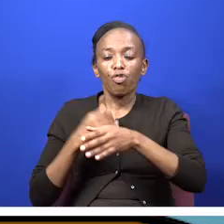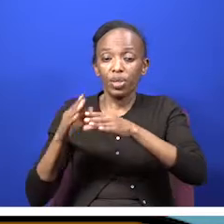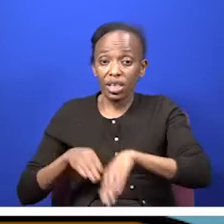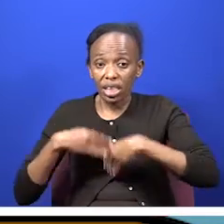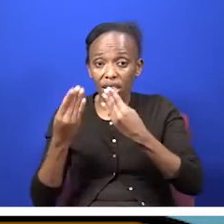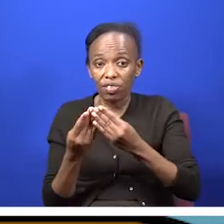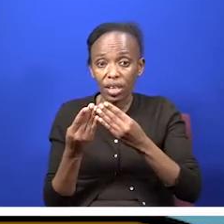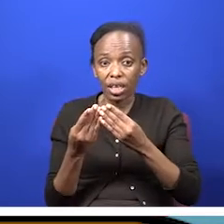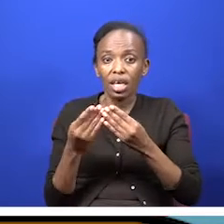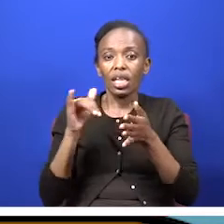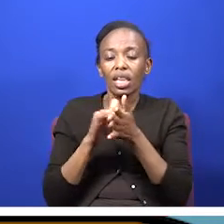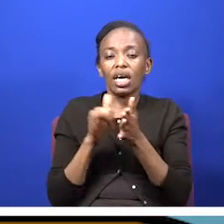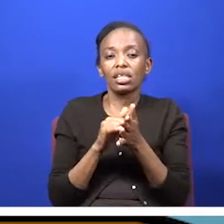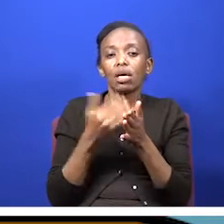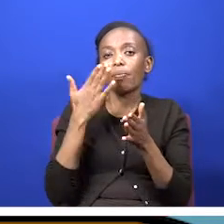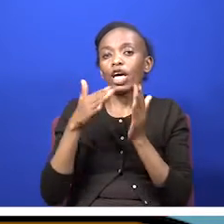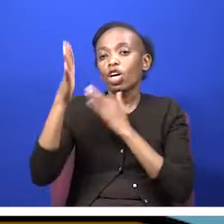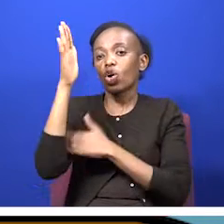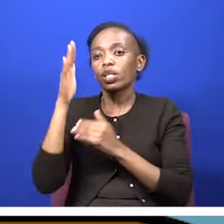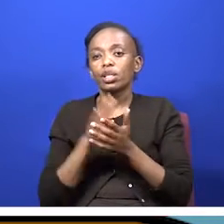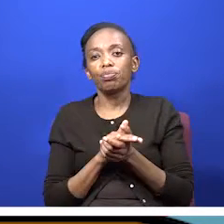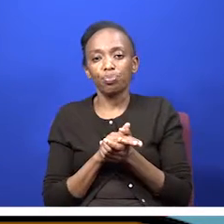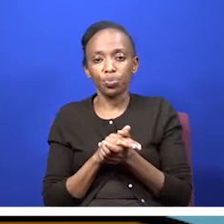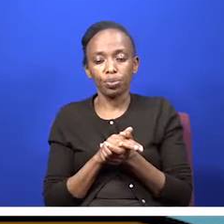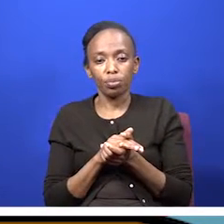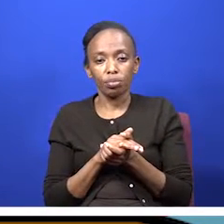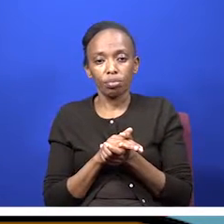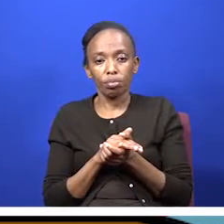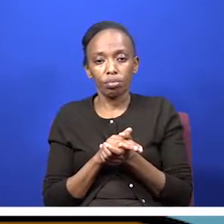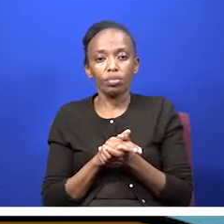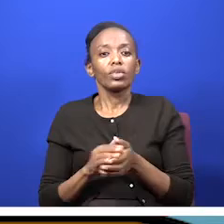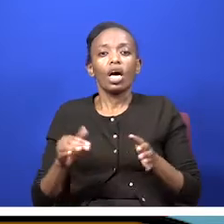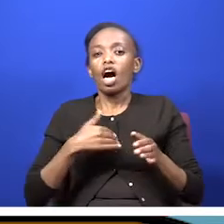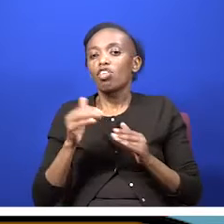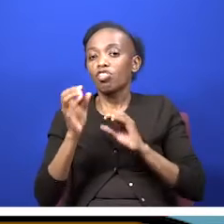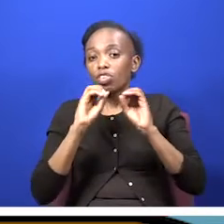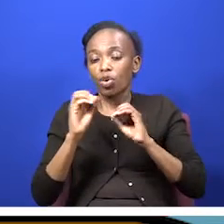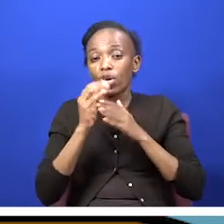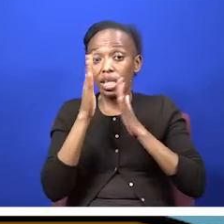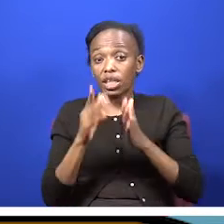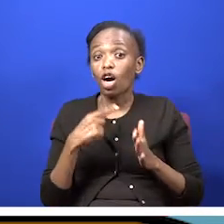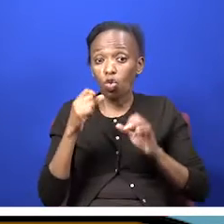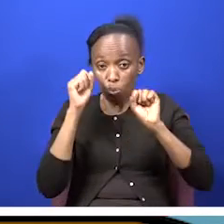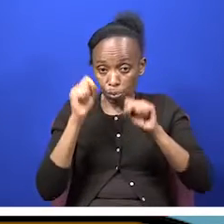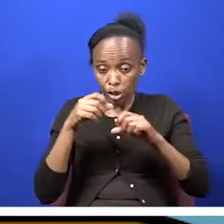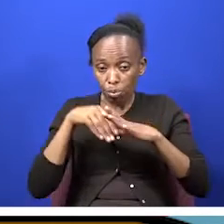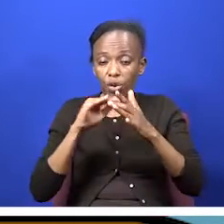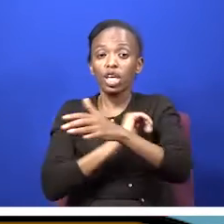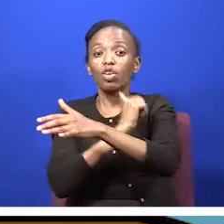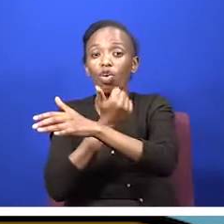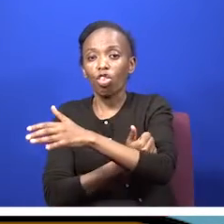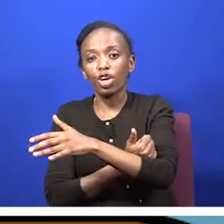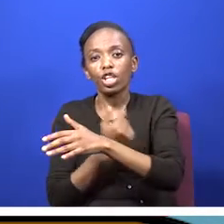power have been given that by God. There is no leader who can be